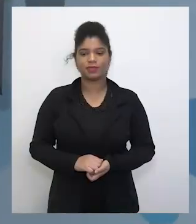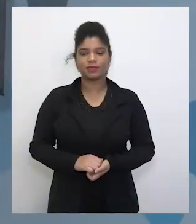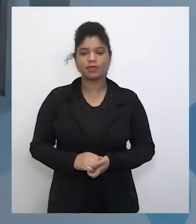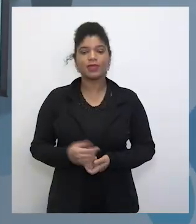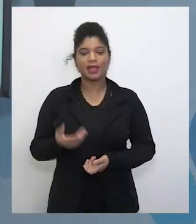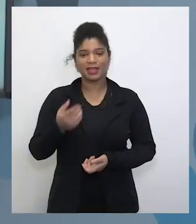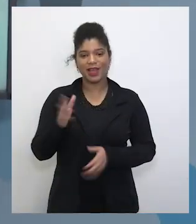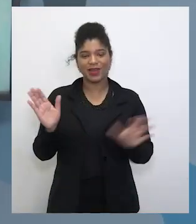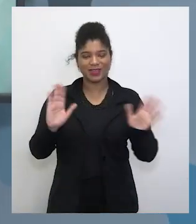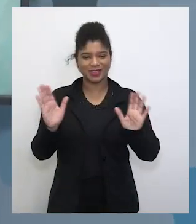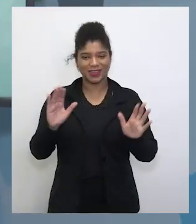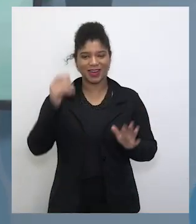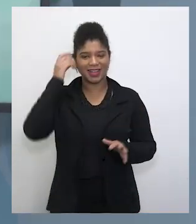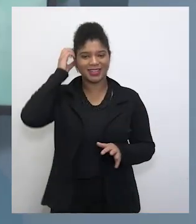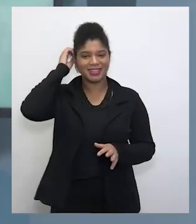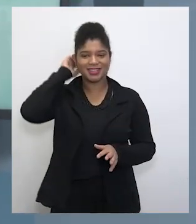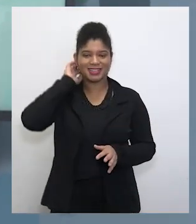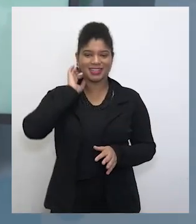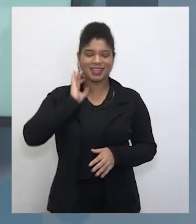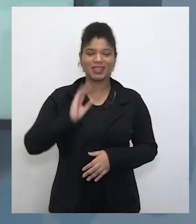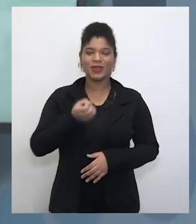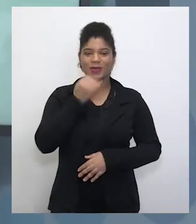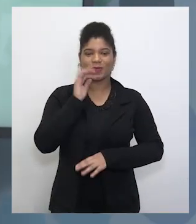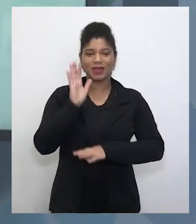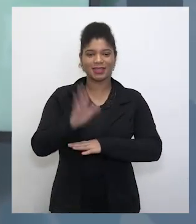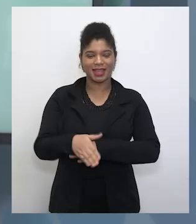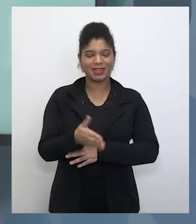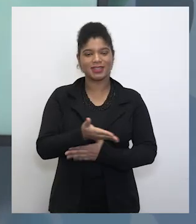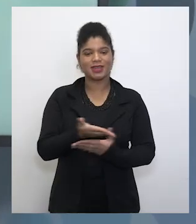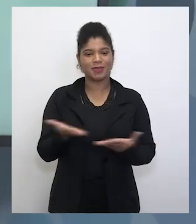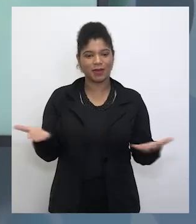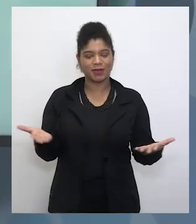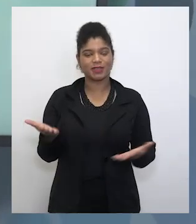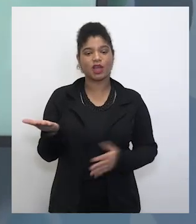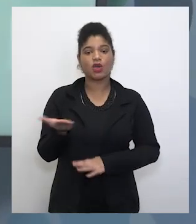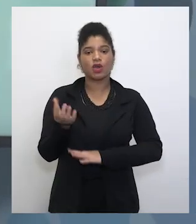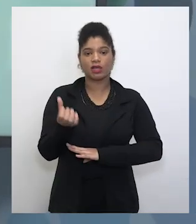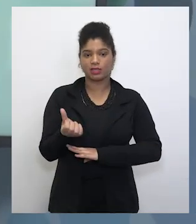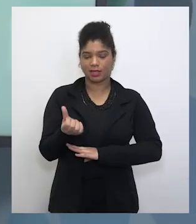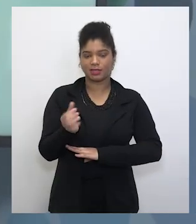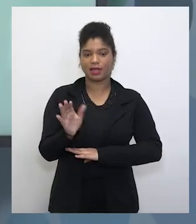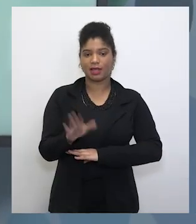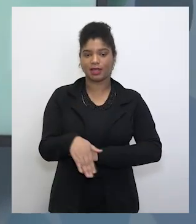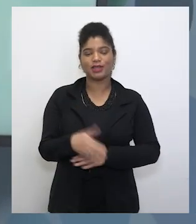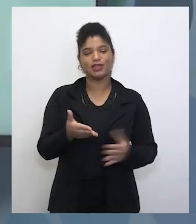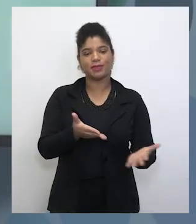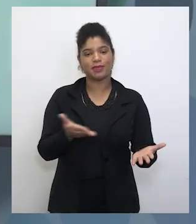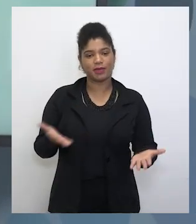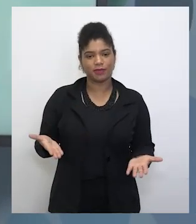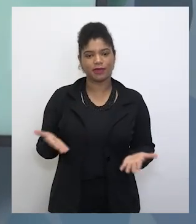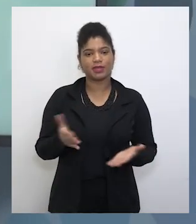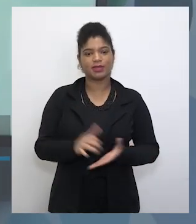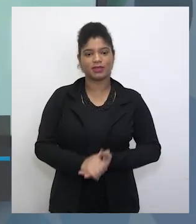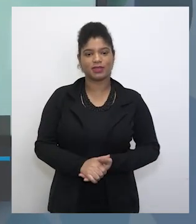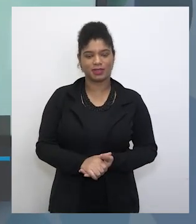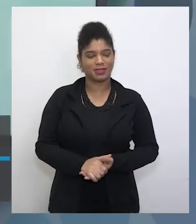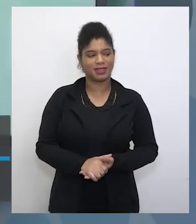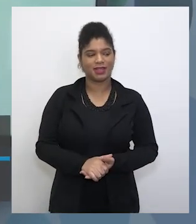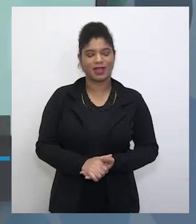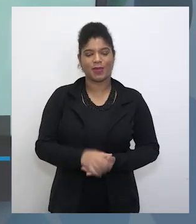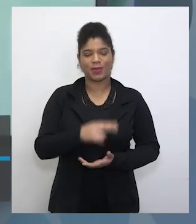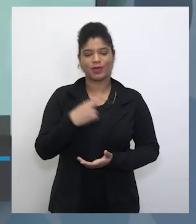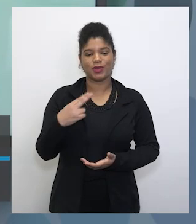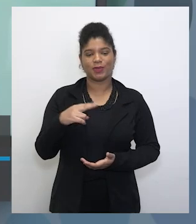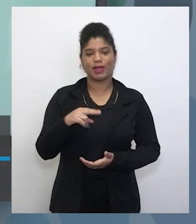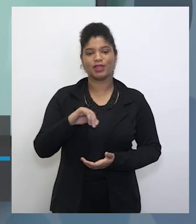Hi there, 6 o'clock in São Paulo, so good evening students and teachers of the second grade. Welcome to another English class. My name is